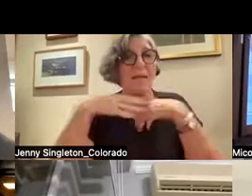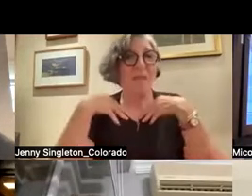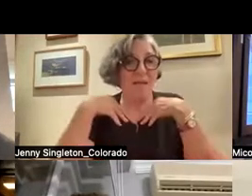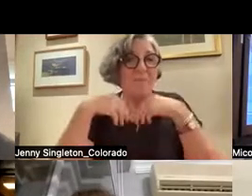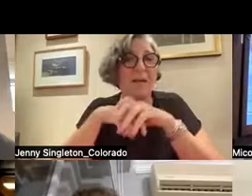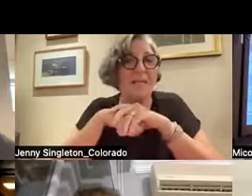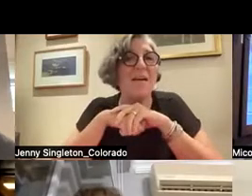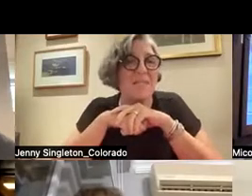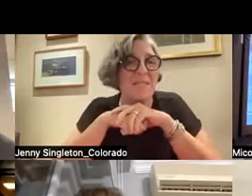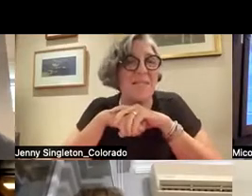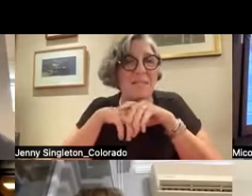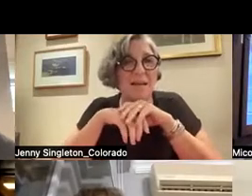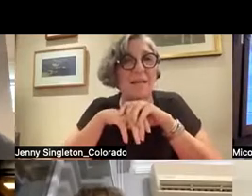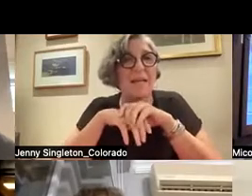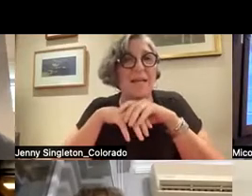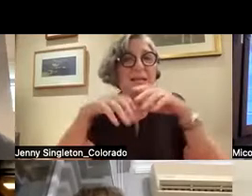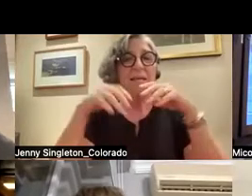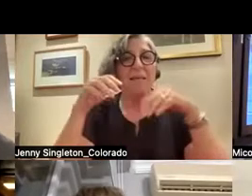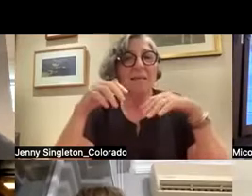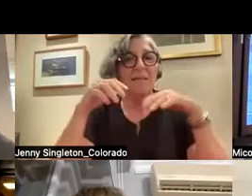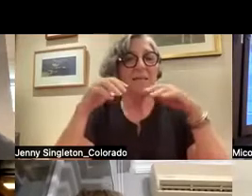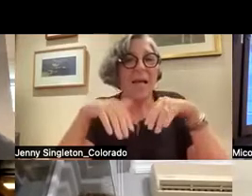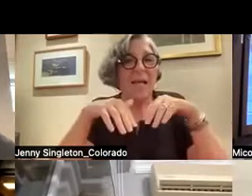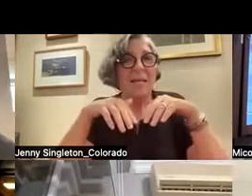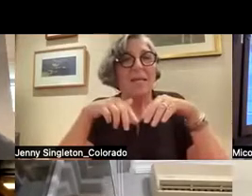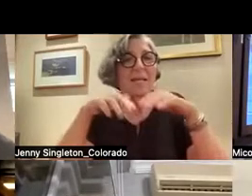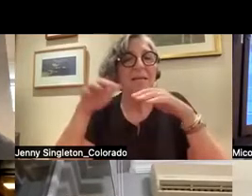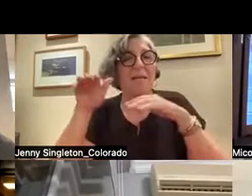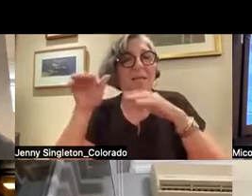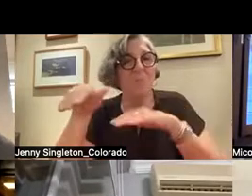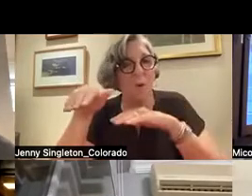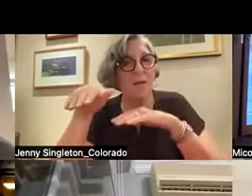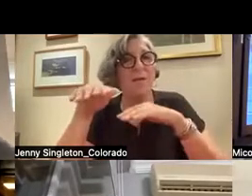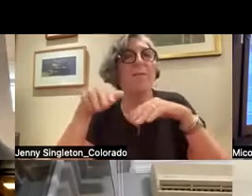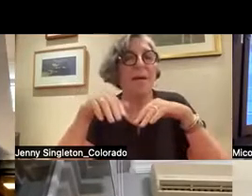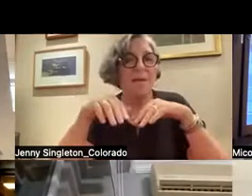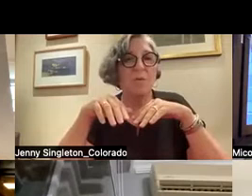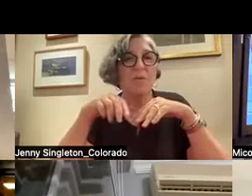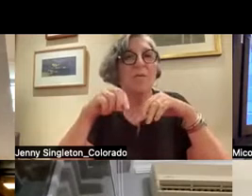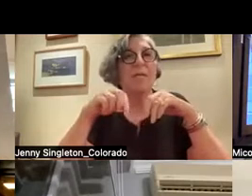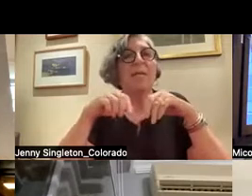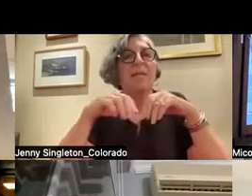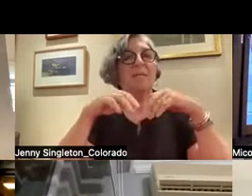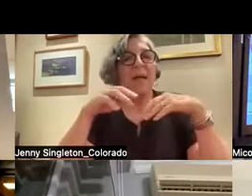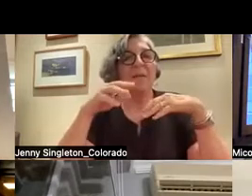and I think compelling evidence that in sign spoken bilingual